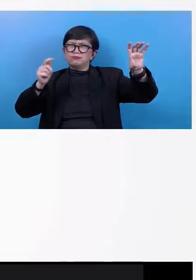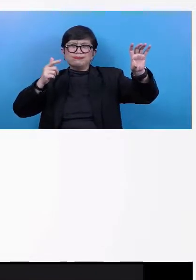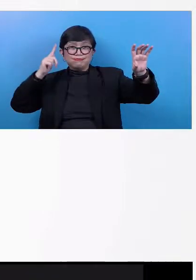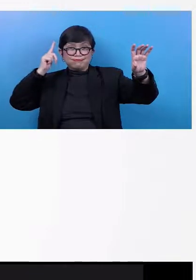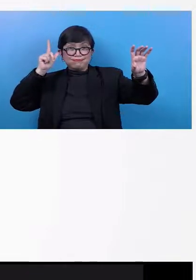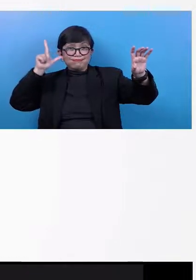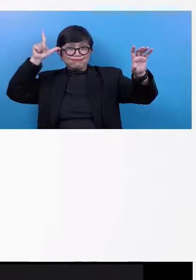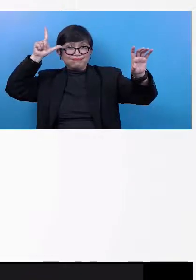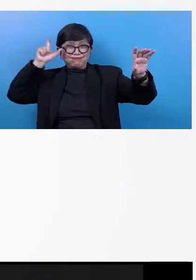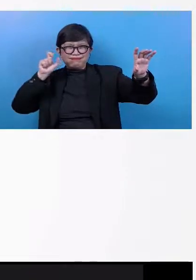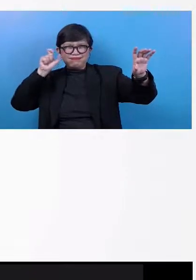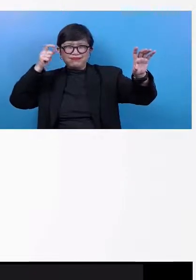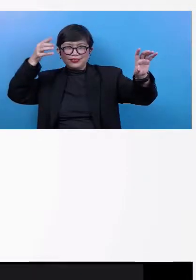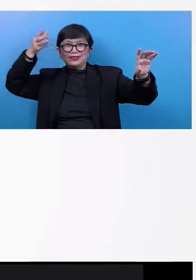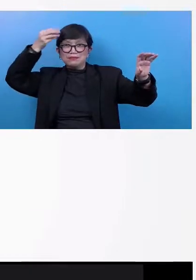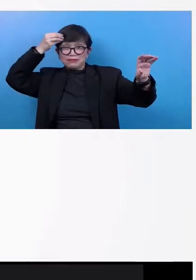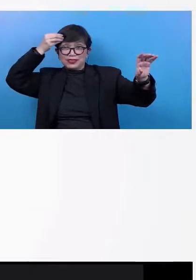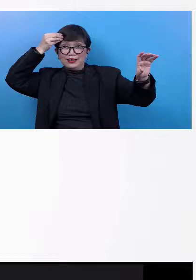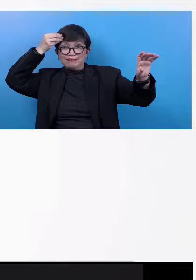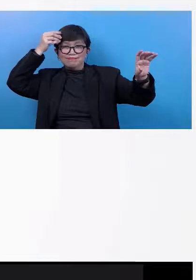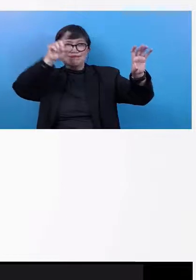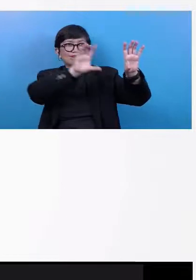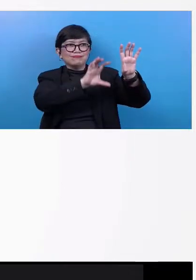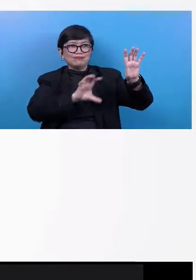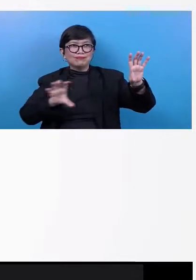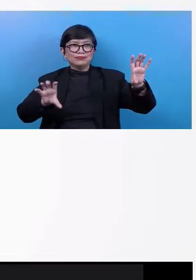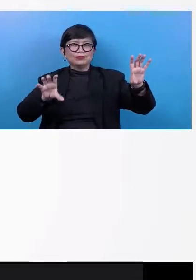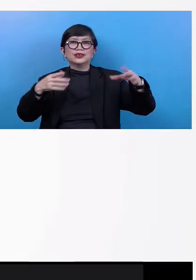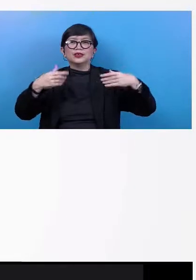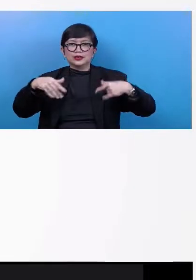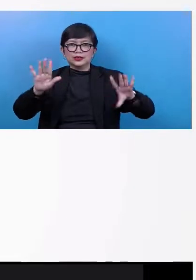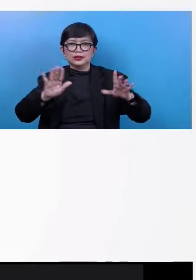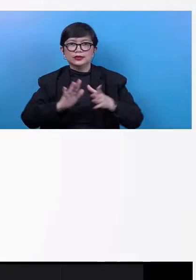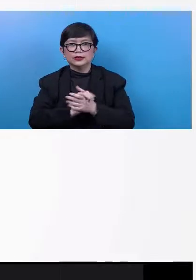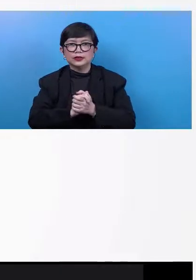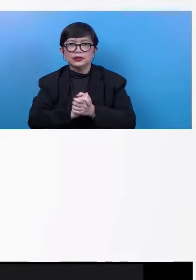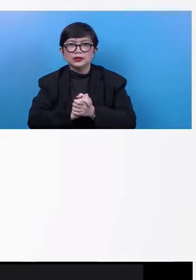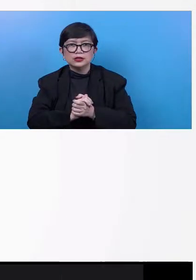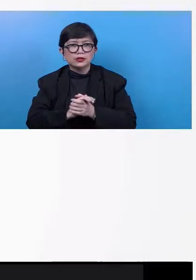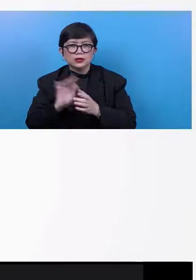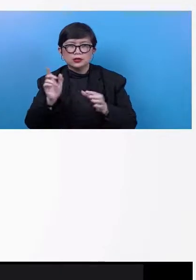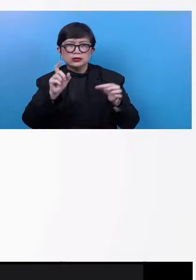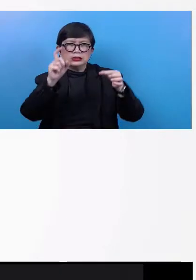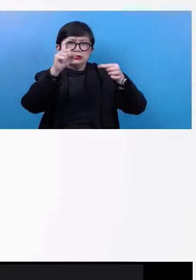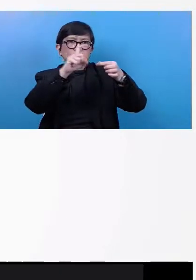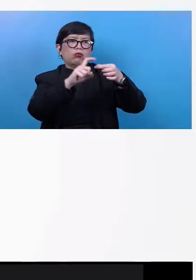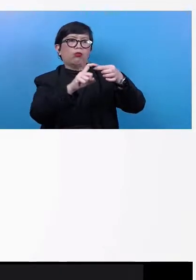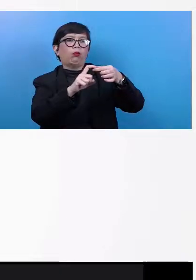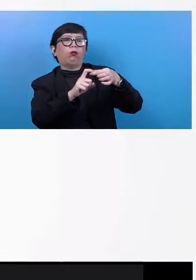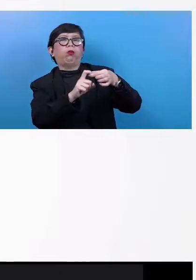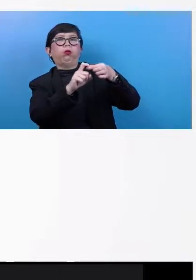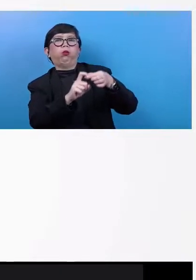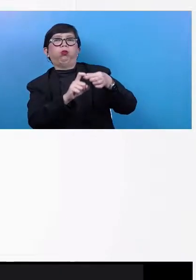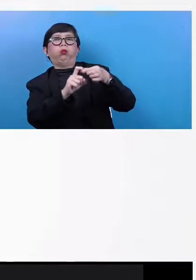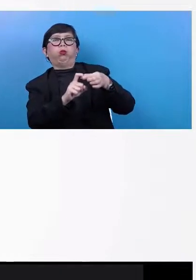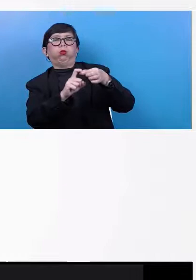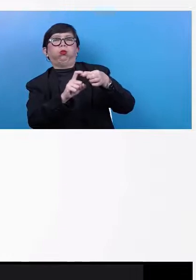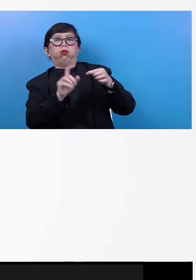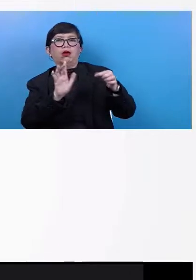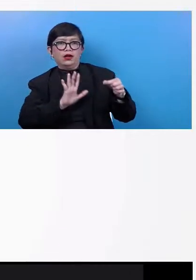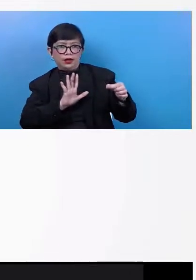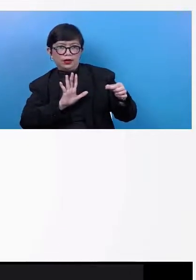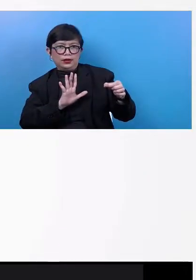systems. My other panelists mentioned that we can no longer rely on silos, and we need to understand the impact that different systems